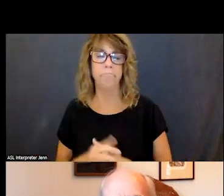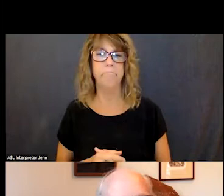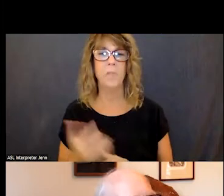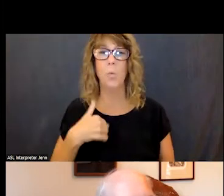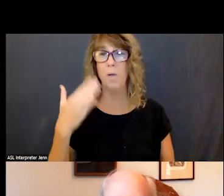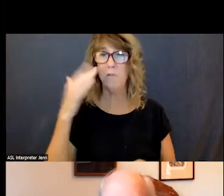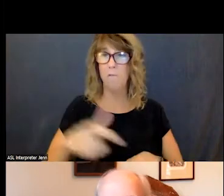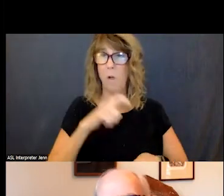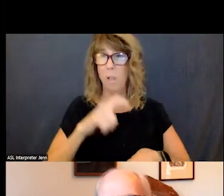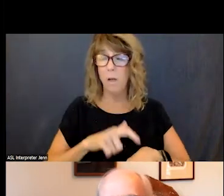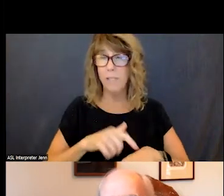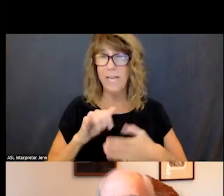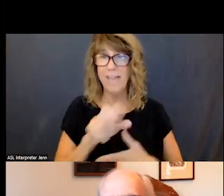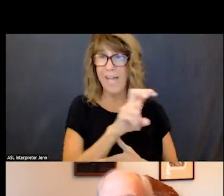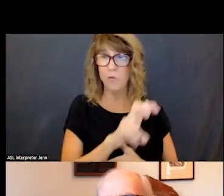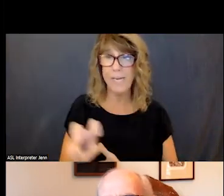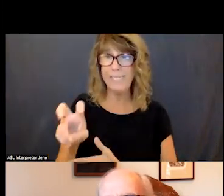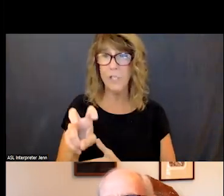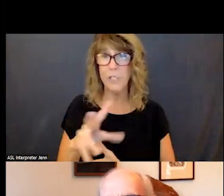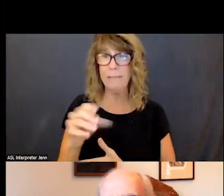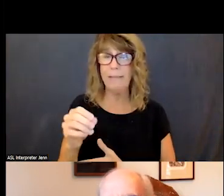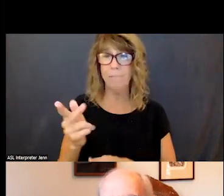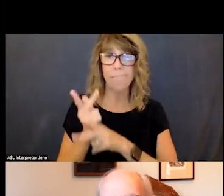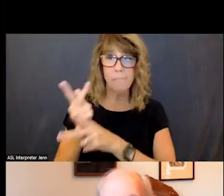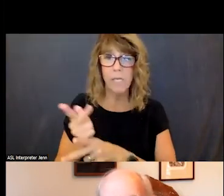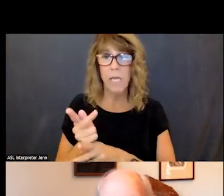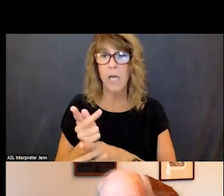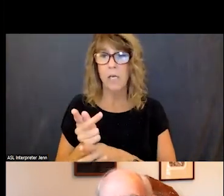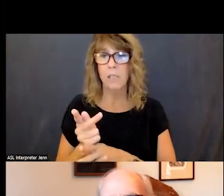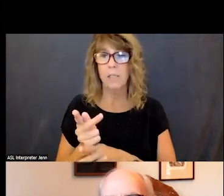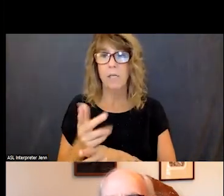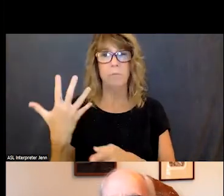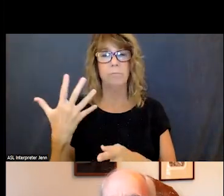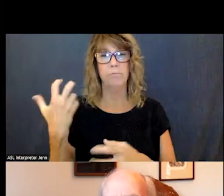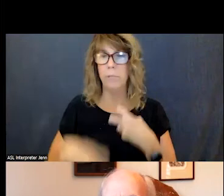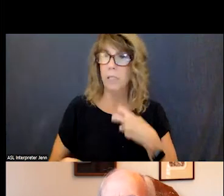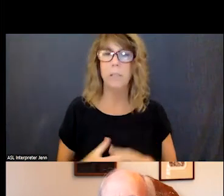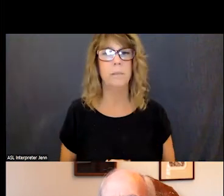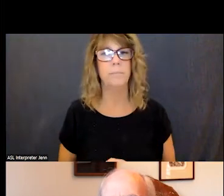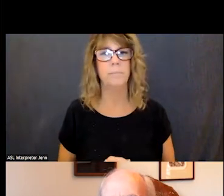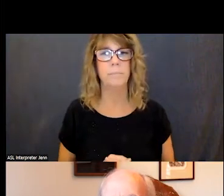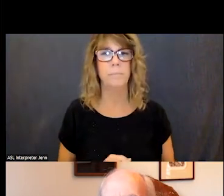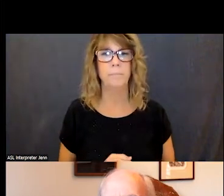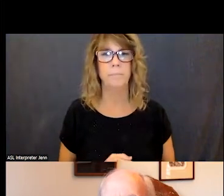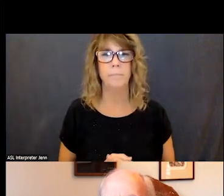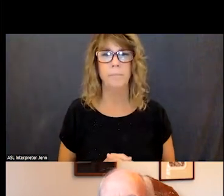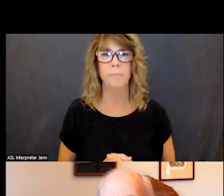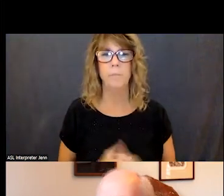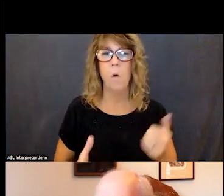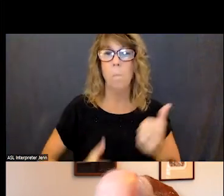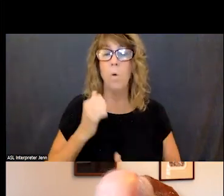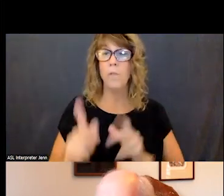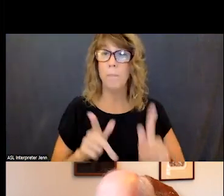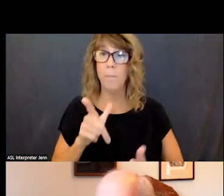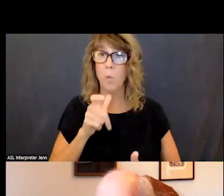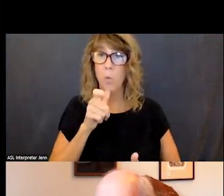long time that transitions in care are particularly fraught and that most of the people who